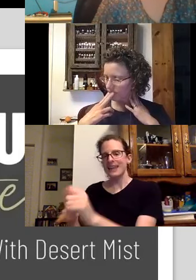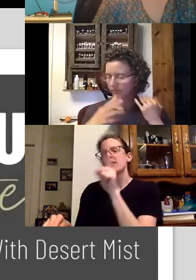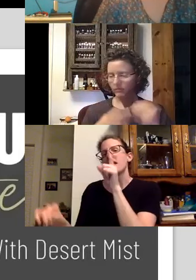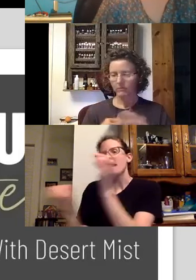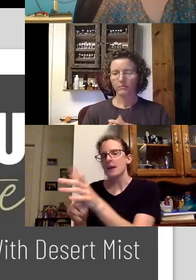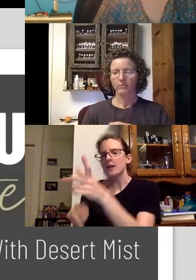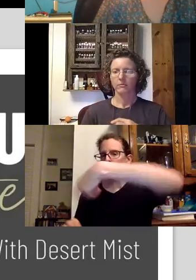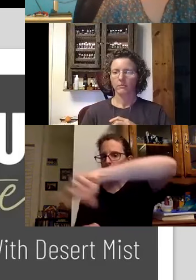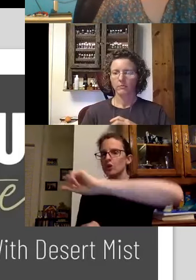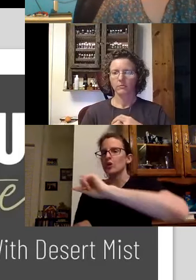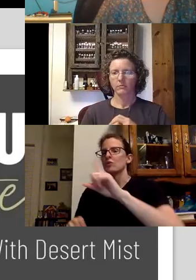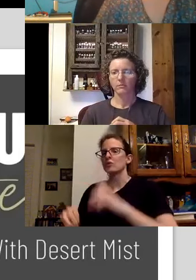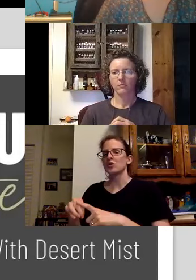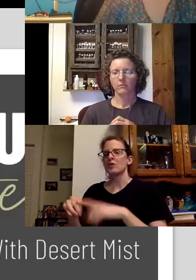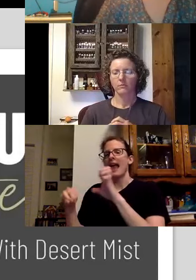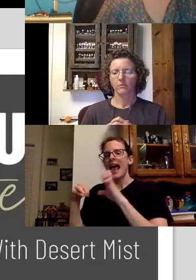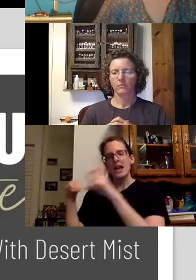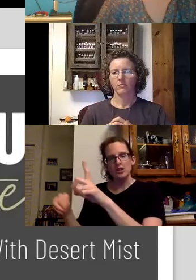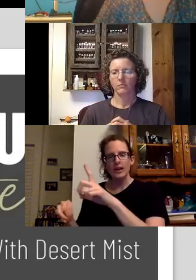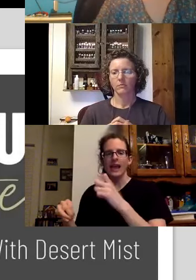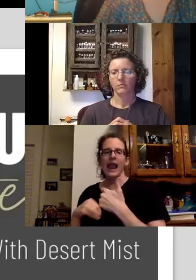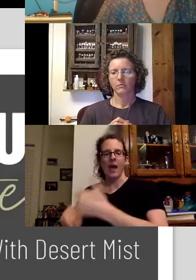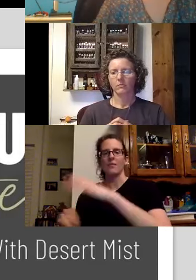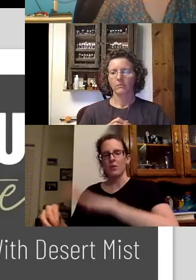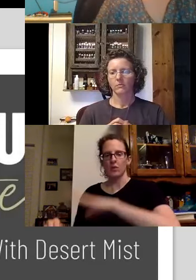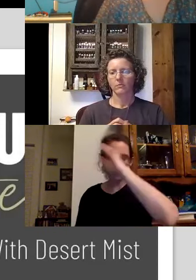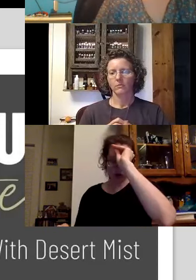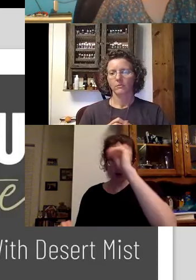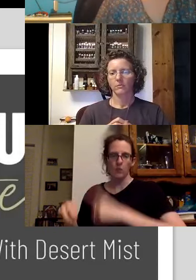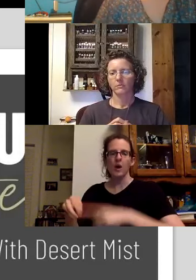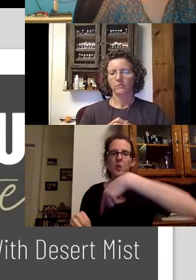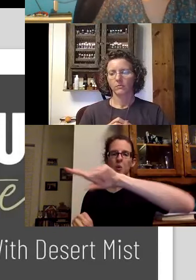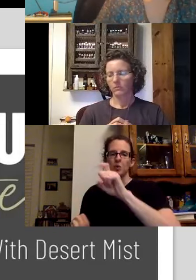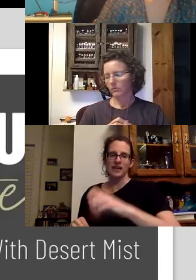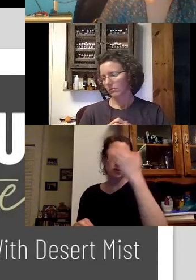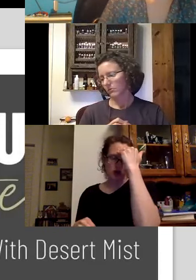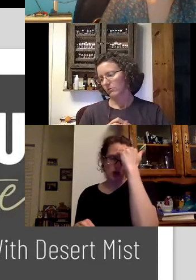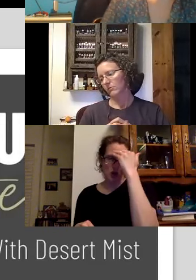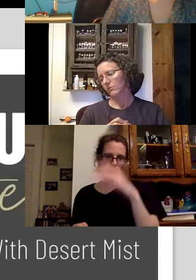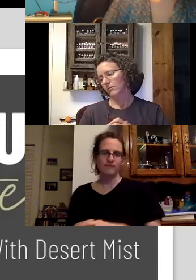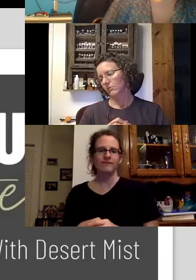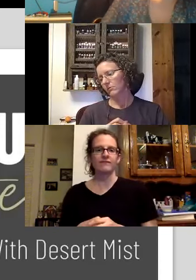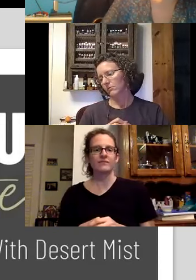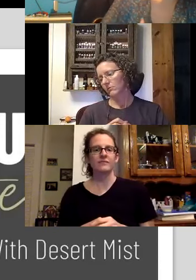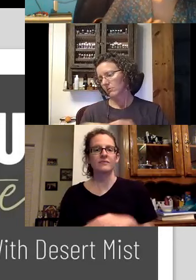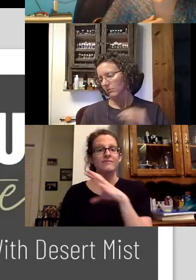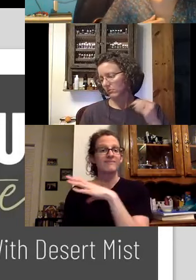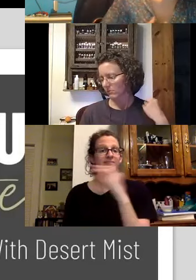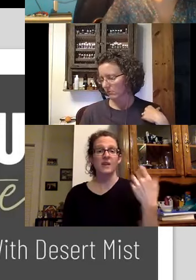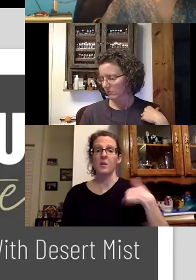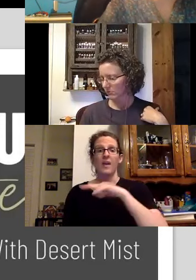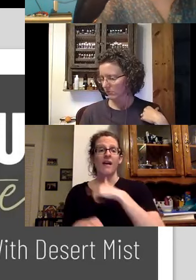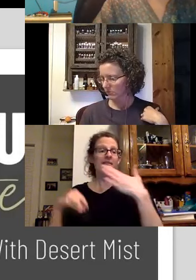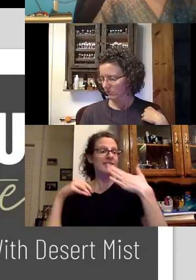family and educating you and helping you learn what you need to know. No pressure. And we are just thankful